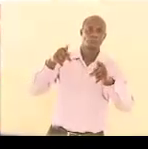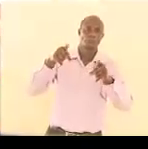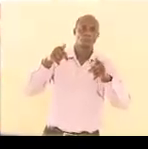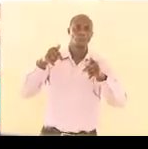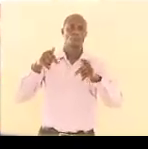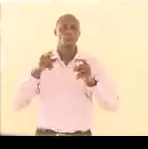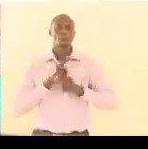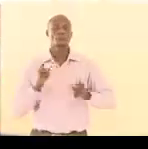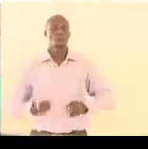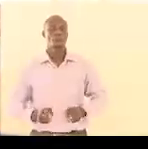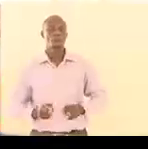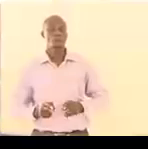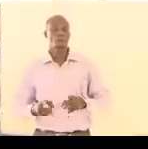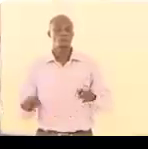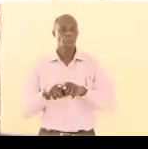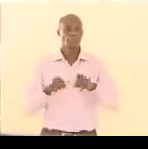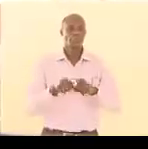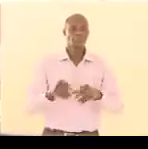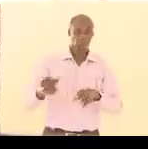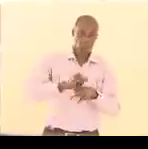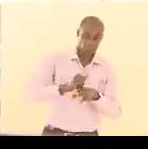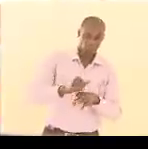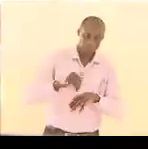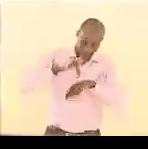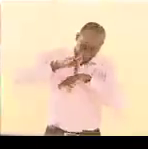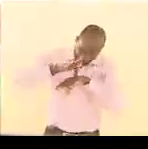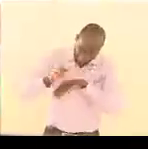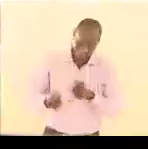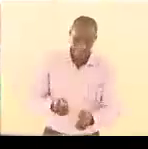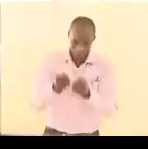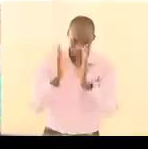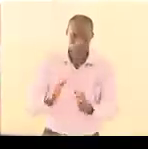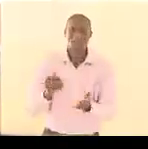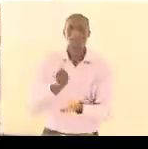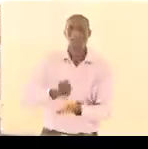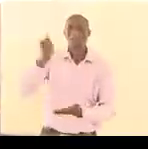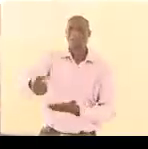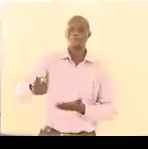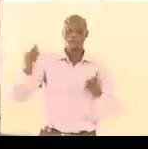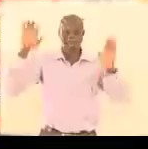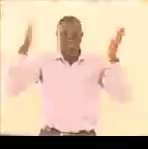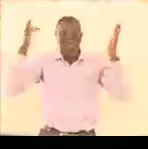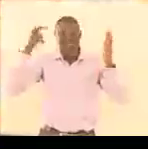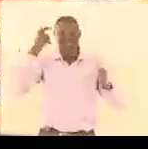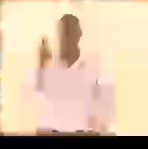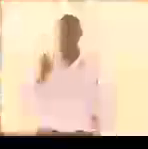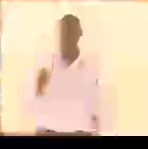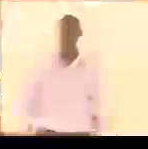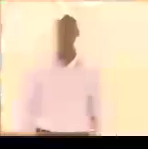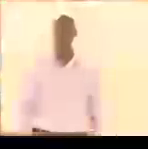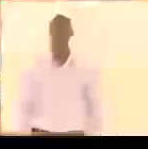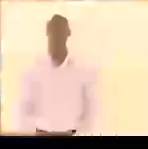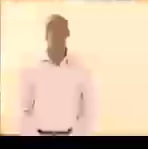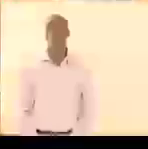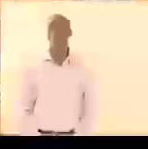promote communal life as practiced by the early apostles. Amen. Give him a round of